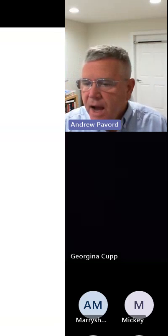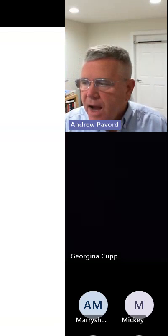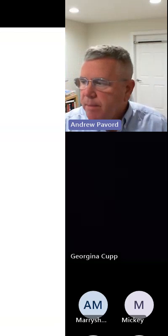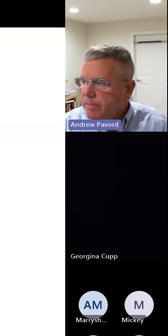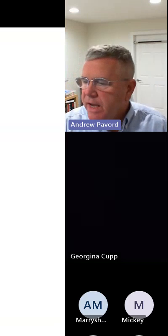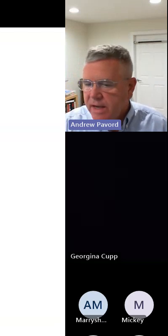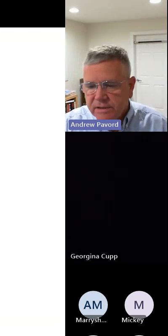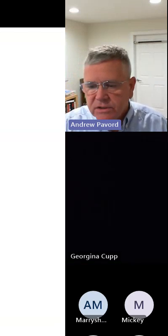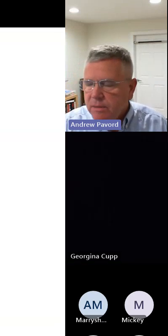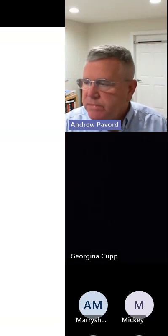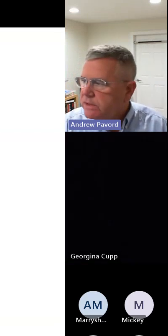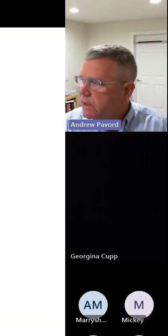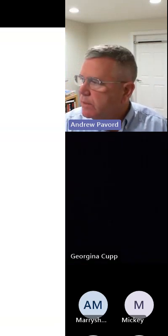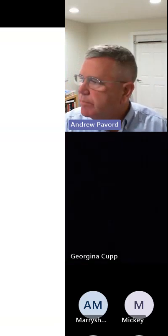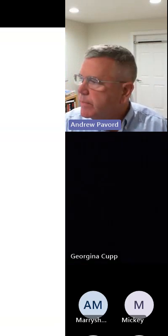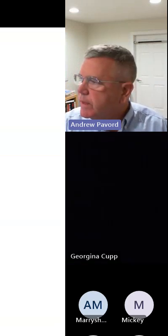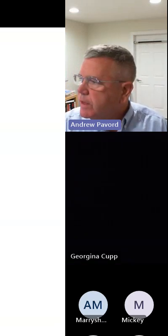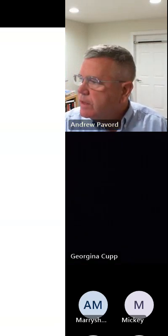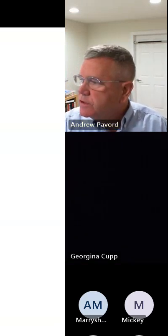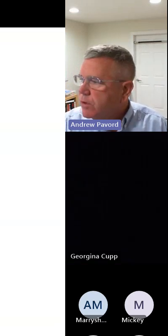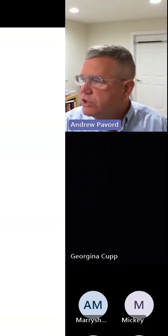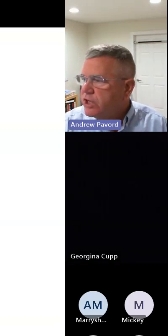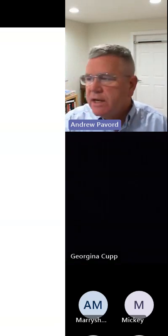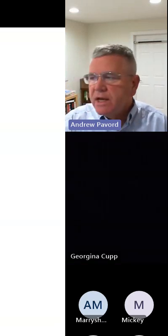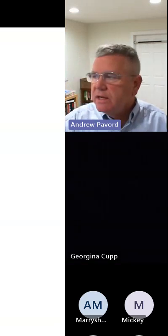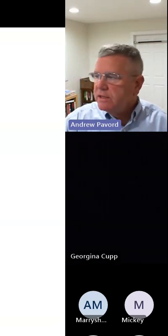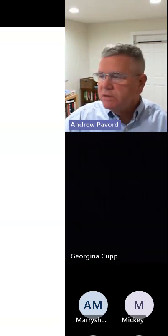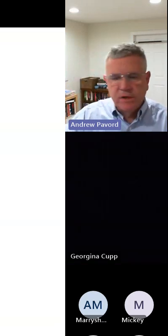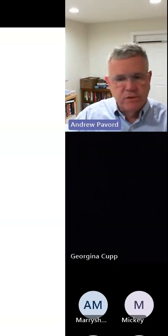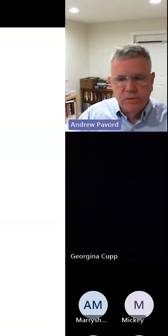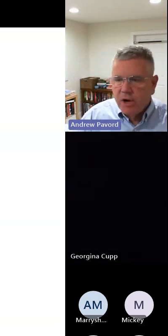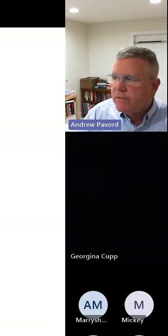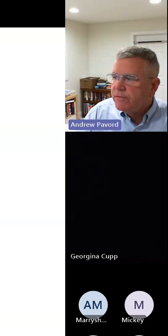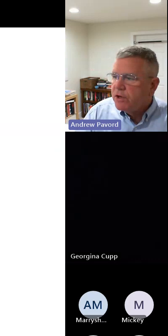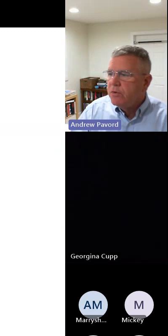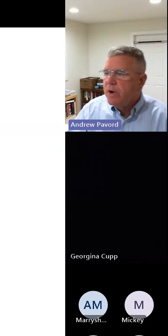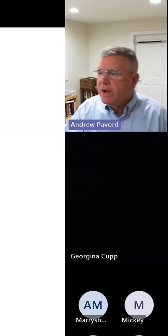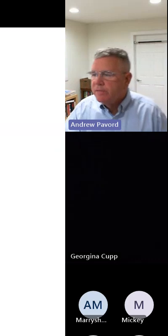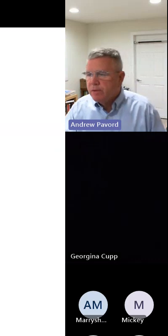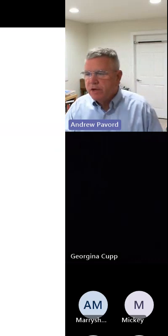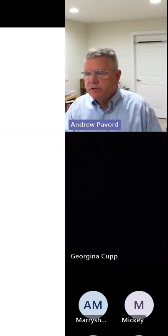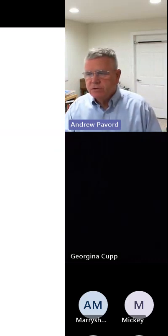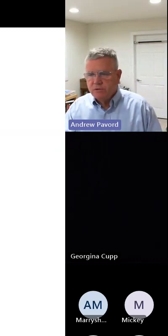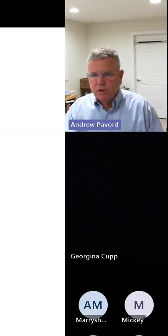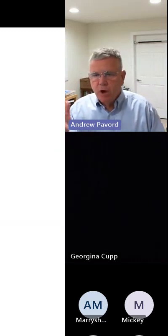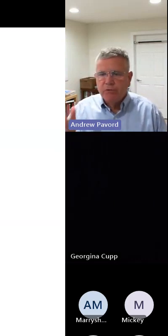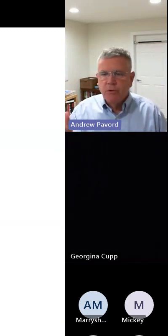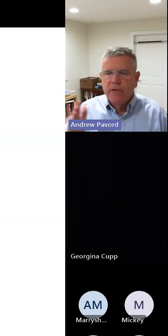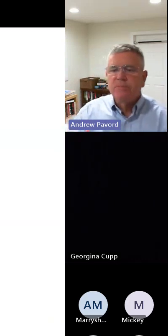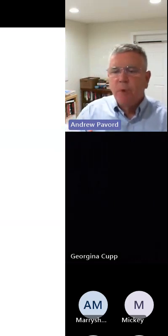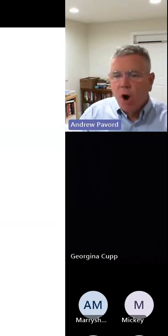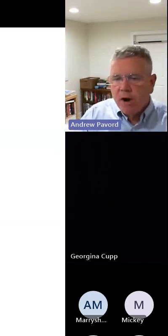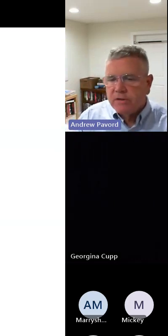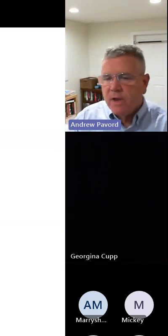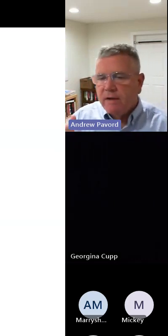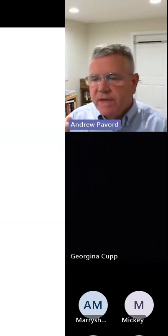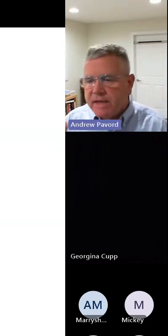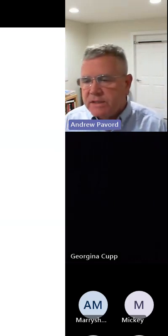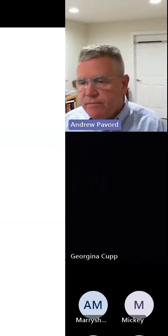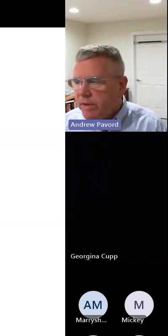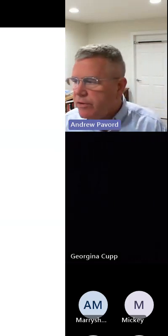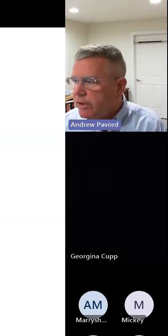133 in some detail. So our agenda is we're going to do an overview, then we're going to go through each